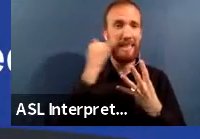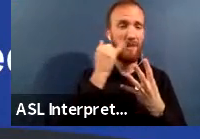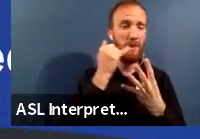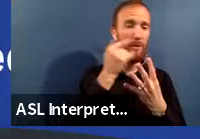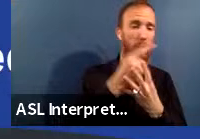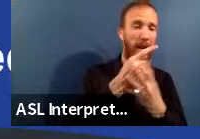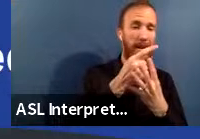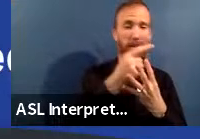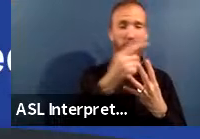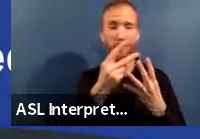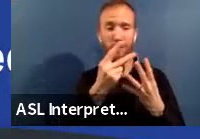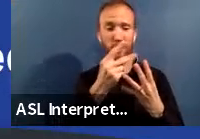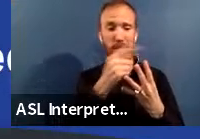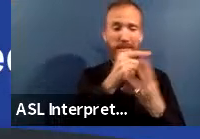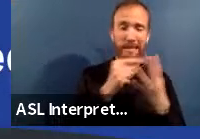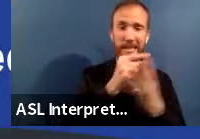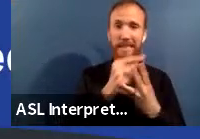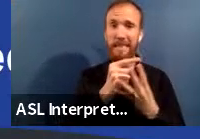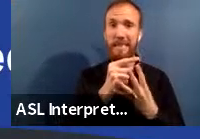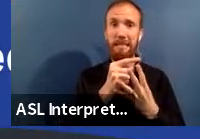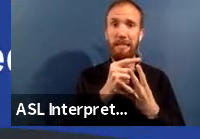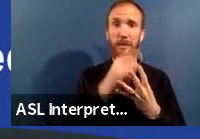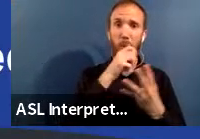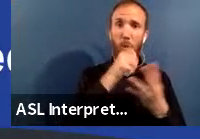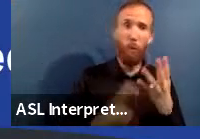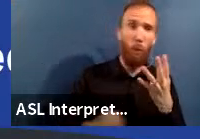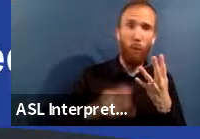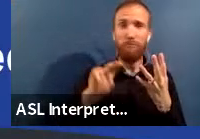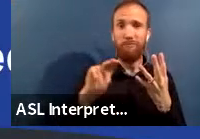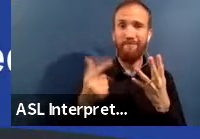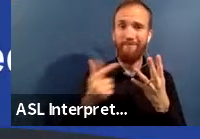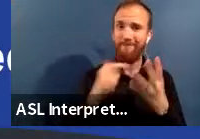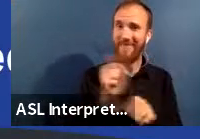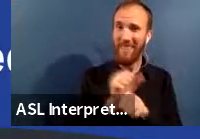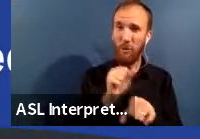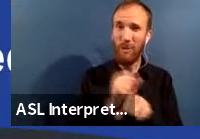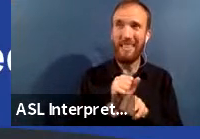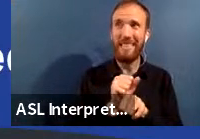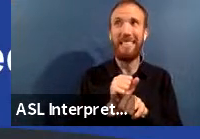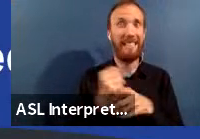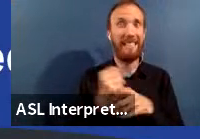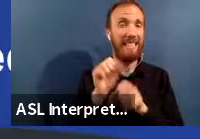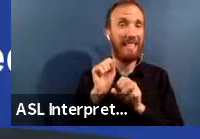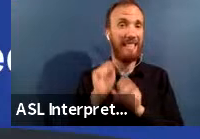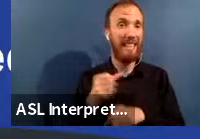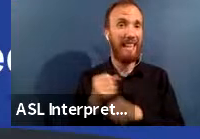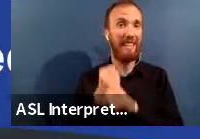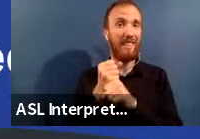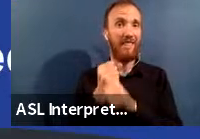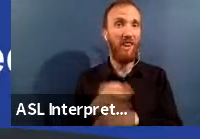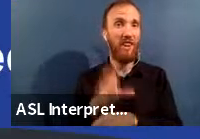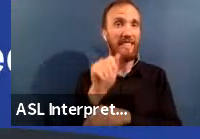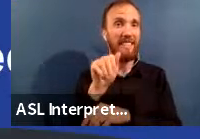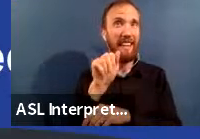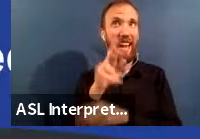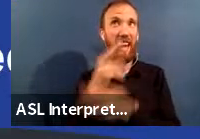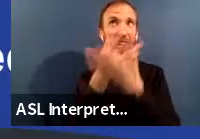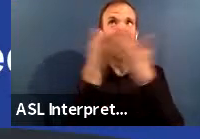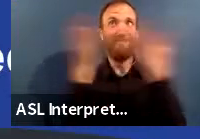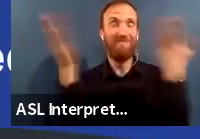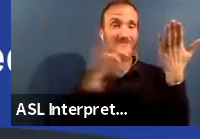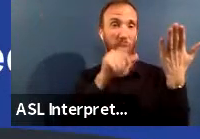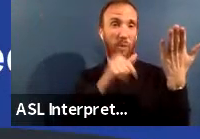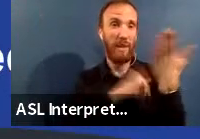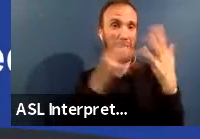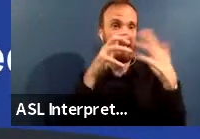not working, it can cause potential air quality issues for the building, which come at a risk of impacting the health and wellness of our students and